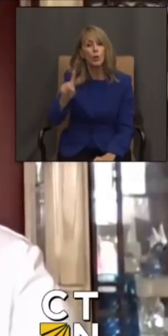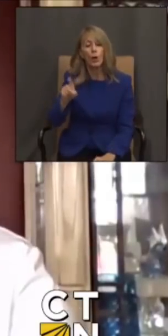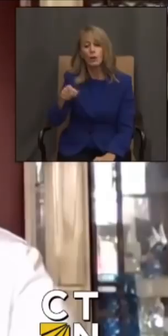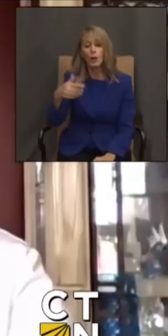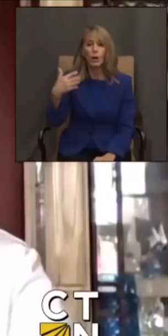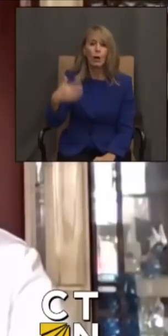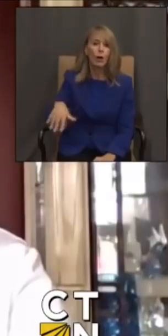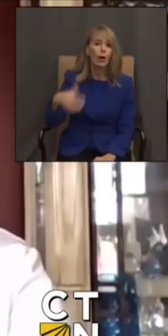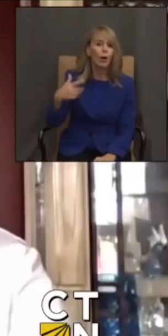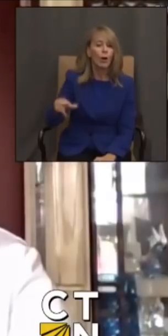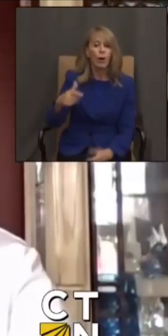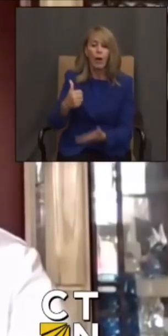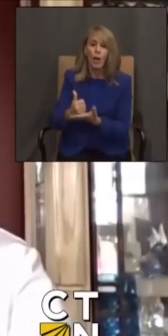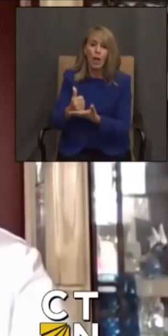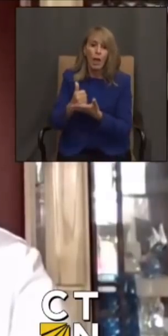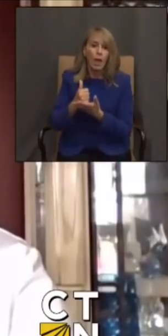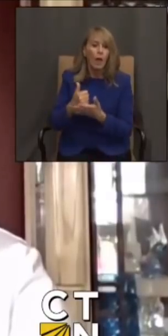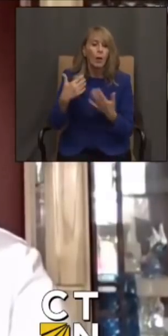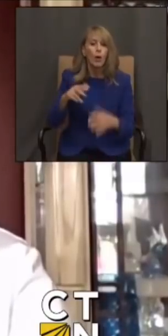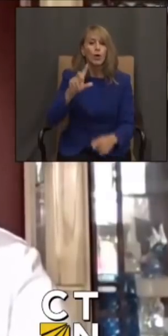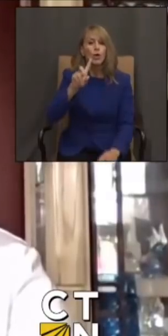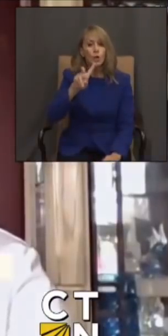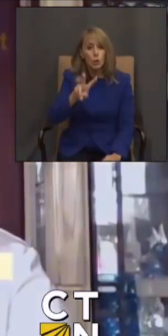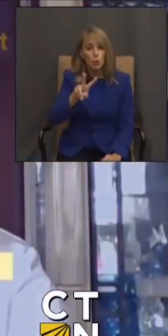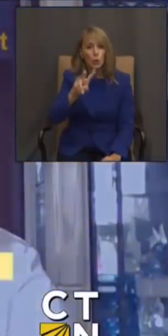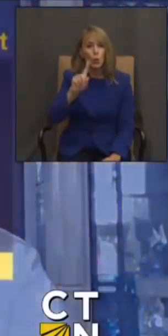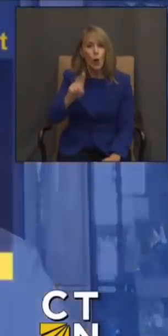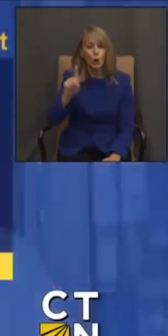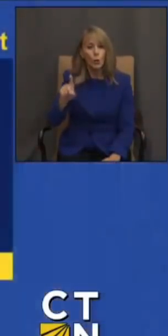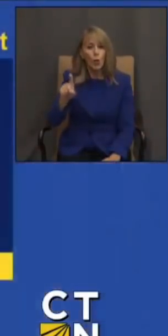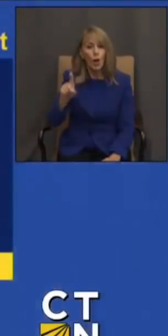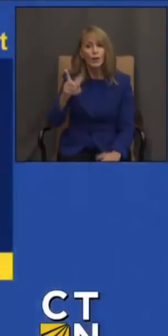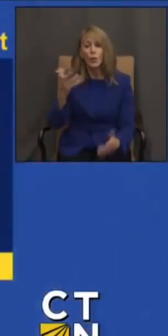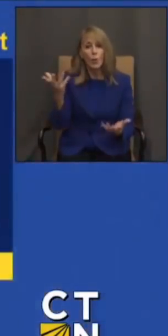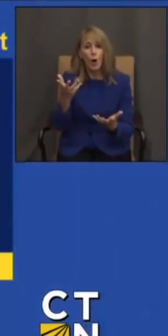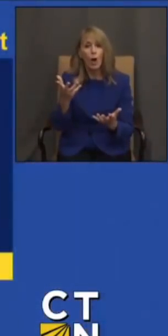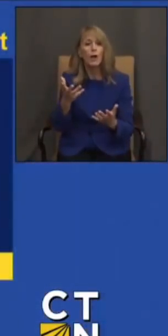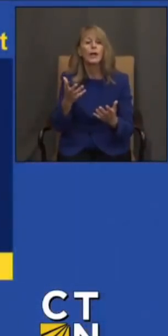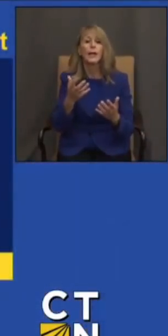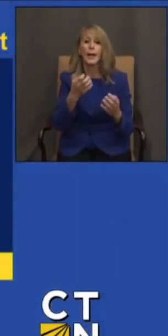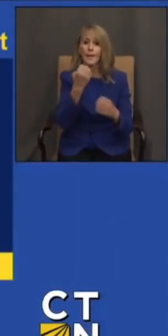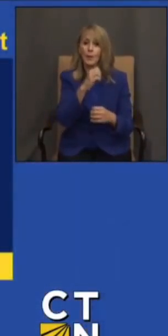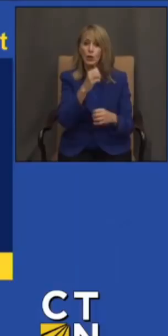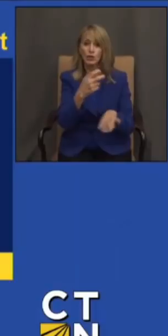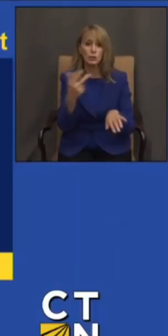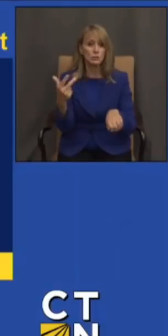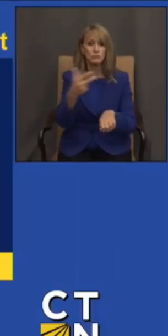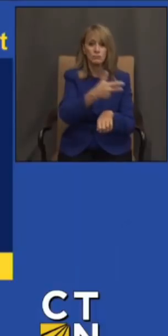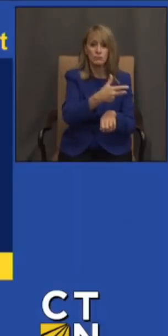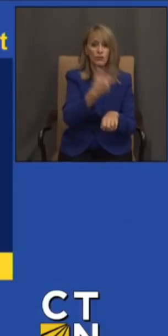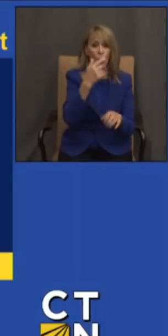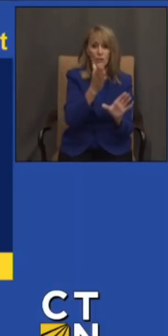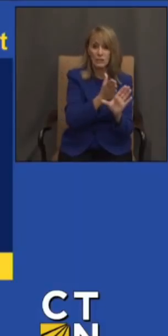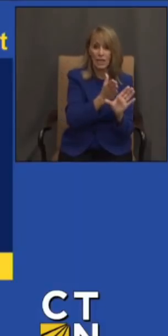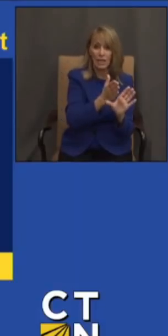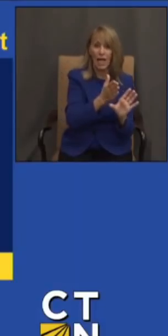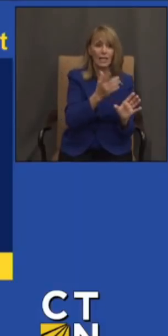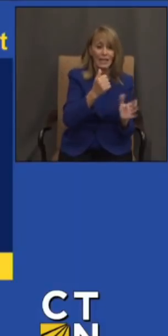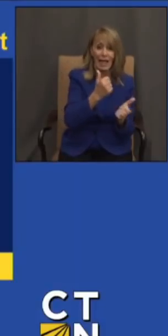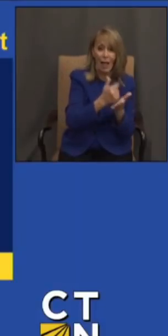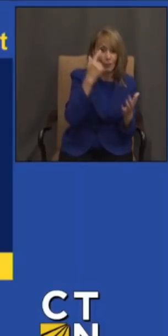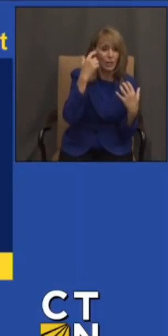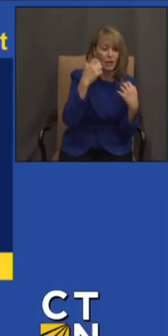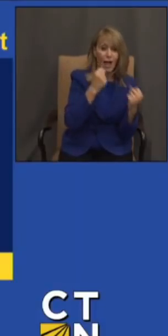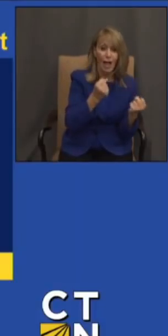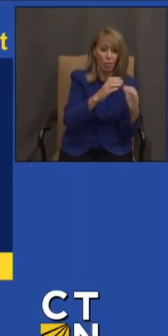in this space throughout the pandemic. 211 is access to emergency mobile psych supports and all of the other types of